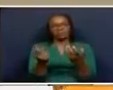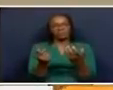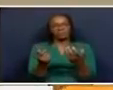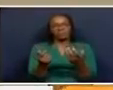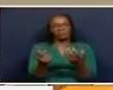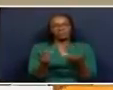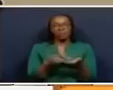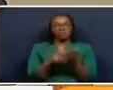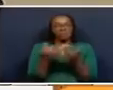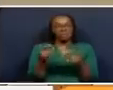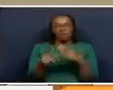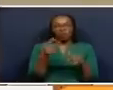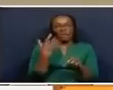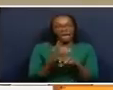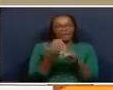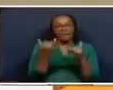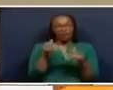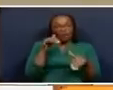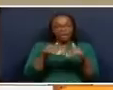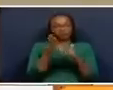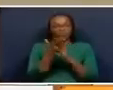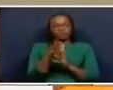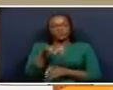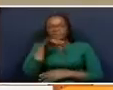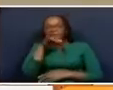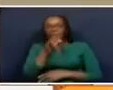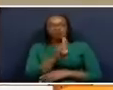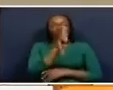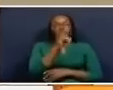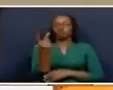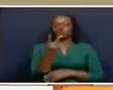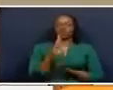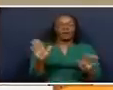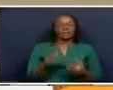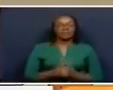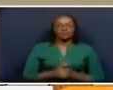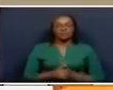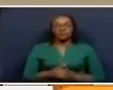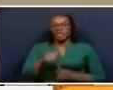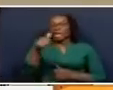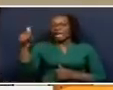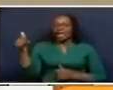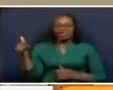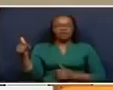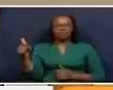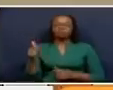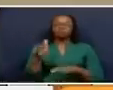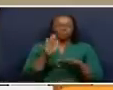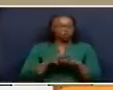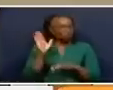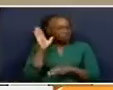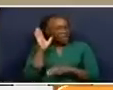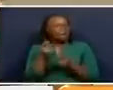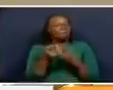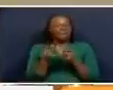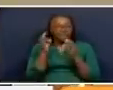election, because this election is between Honorable Raila Odinga and President Uhuru Kenyatta. The rest of the people, it's good to hear them, but